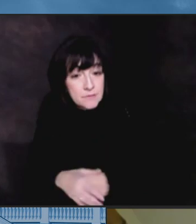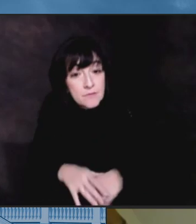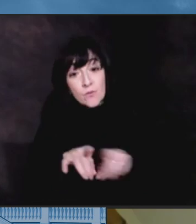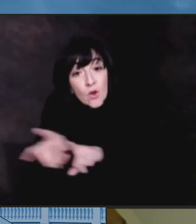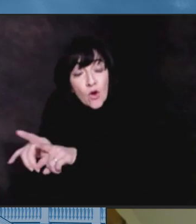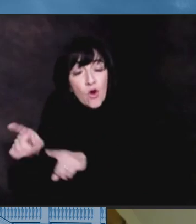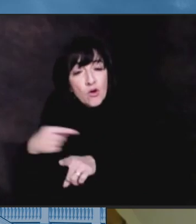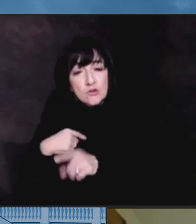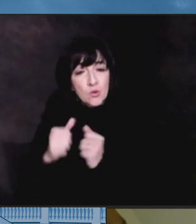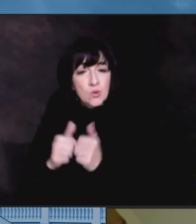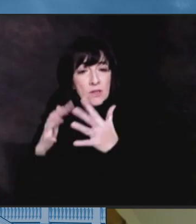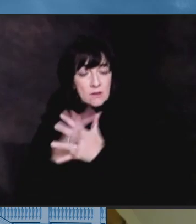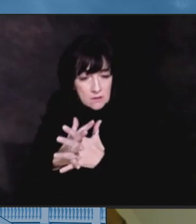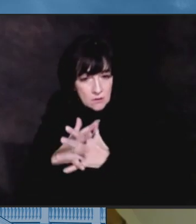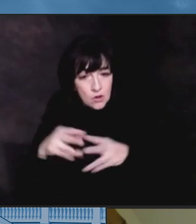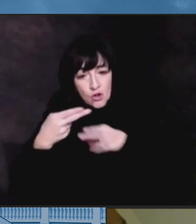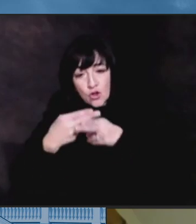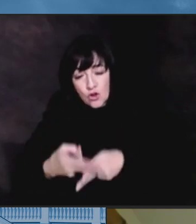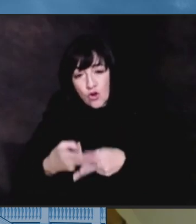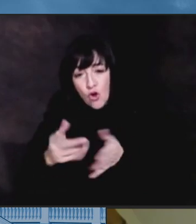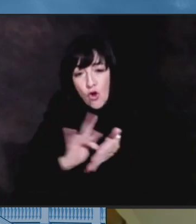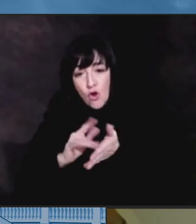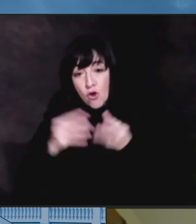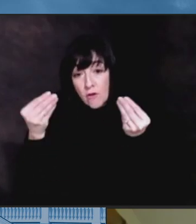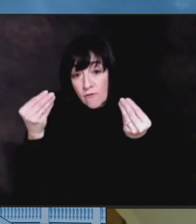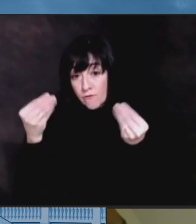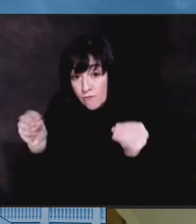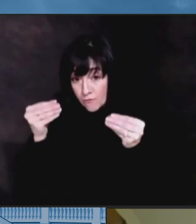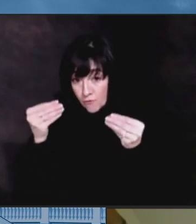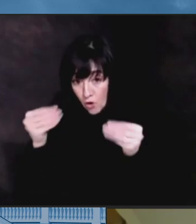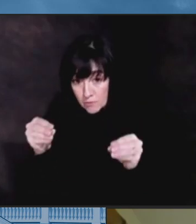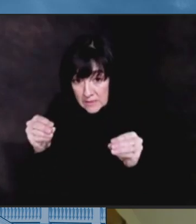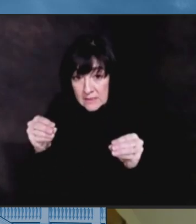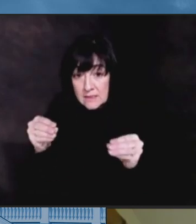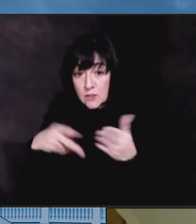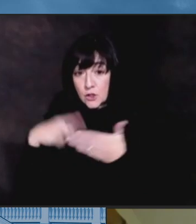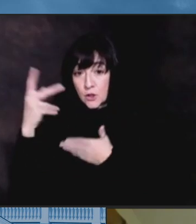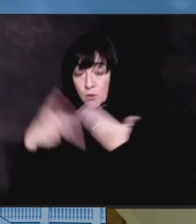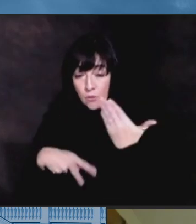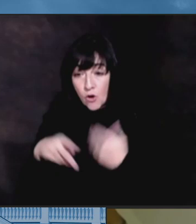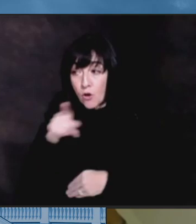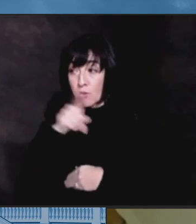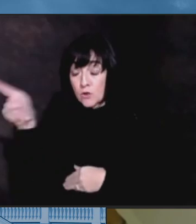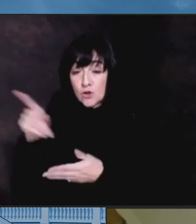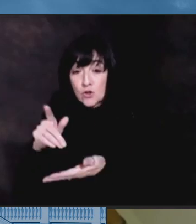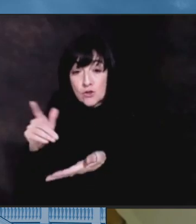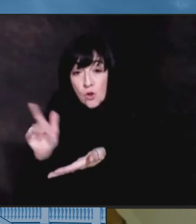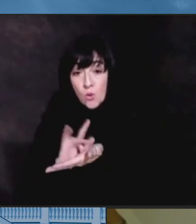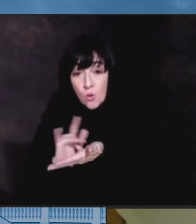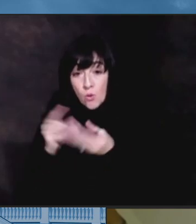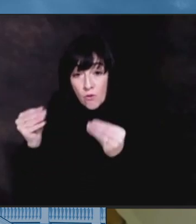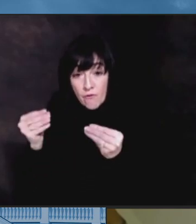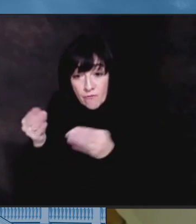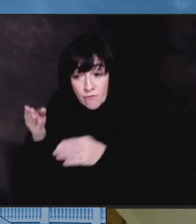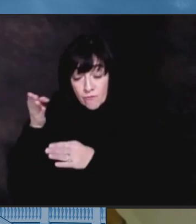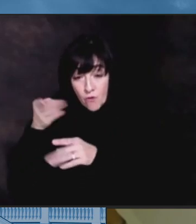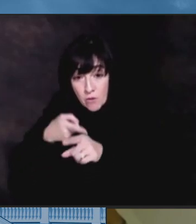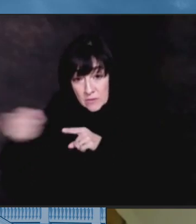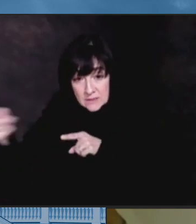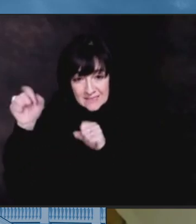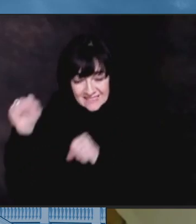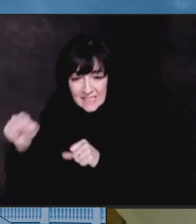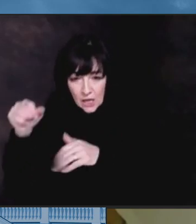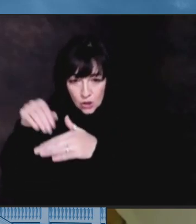enables pharmacists to go into long-term care facilities to vaccinate residents